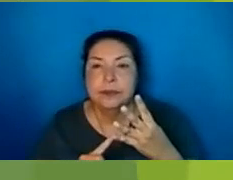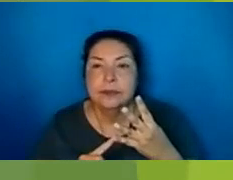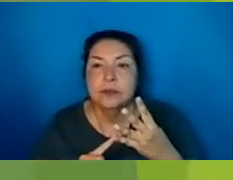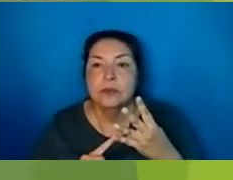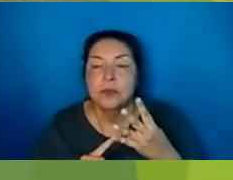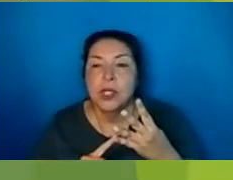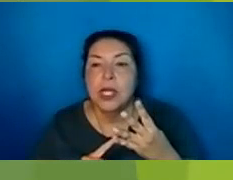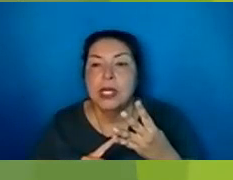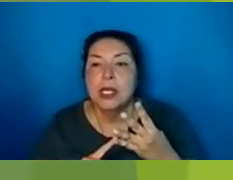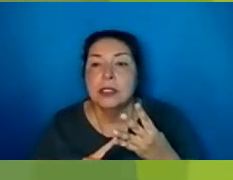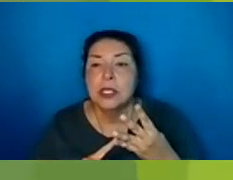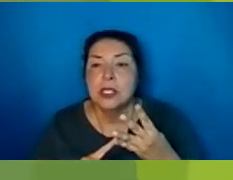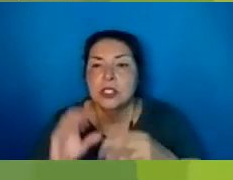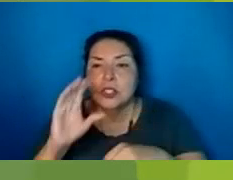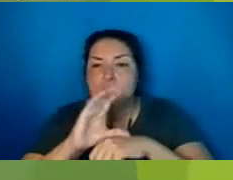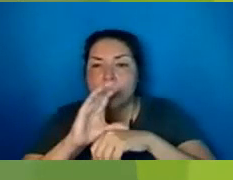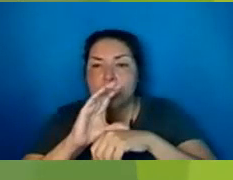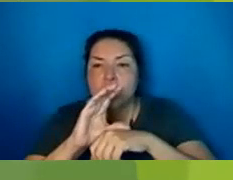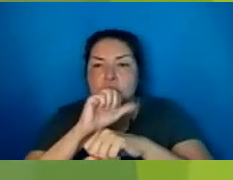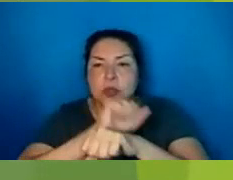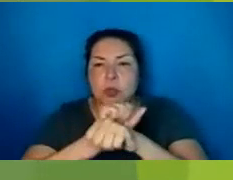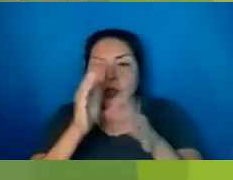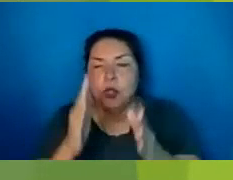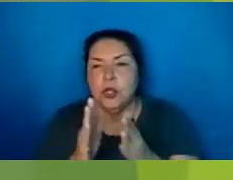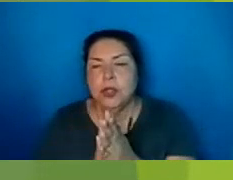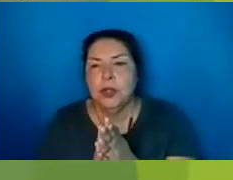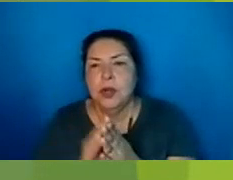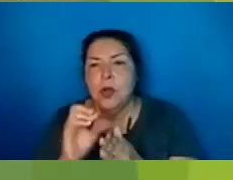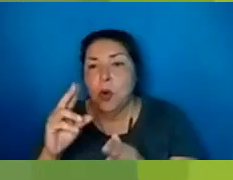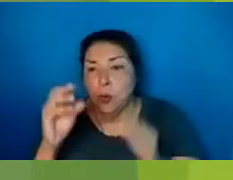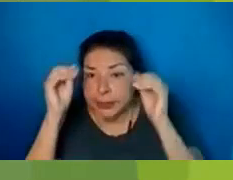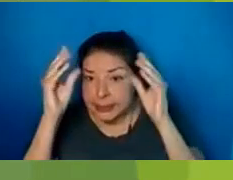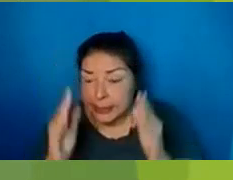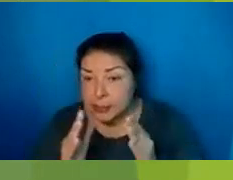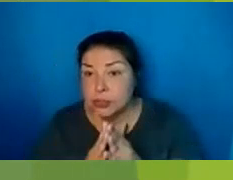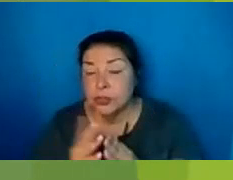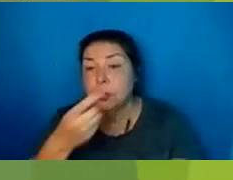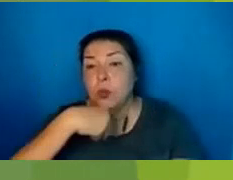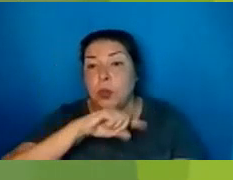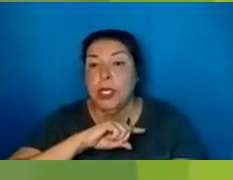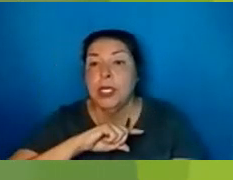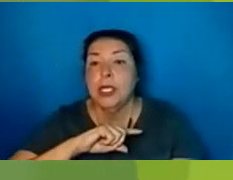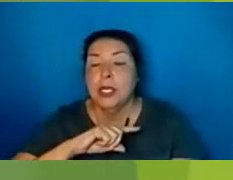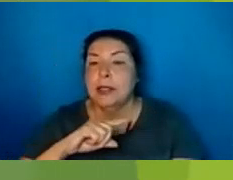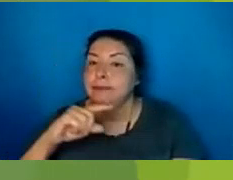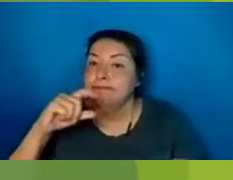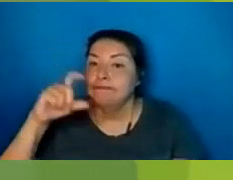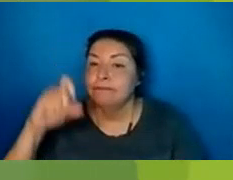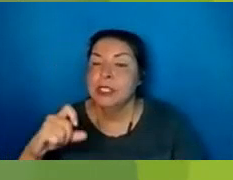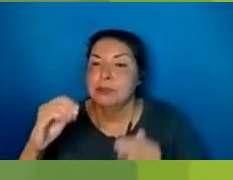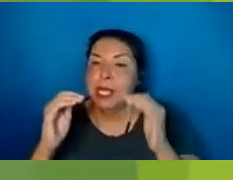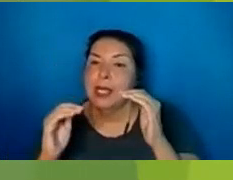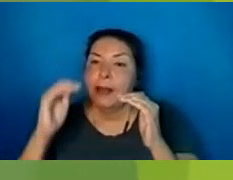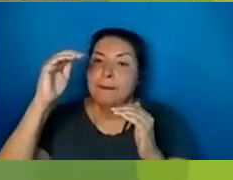commissioned church worker, a DCE, or a commissioned teacher, we are held to a higher standard